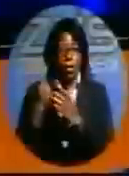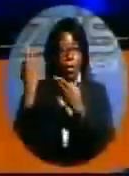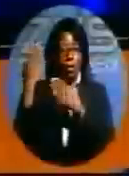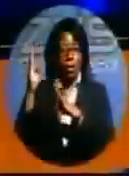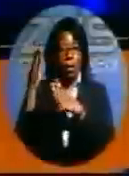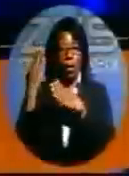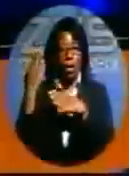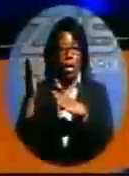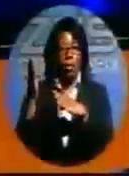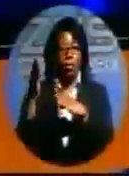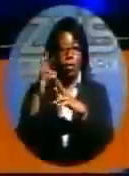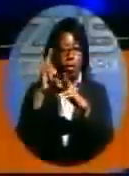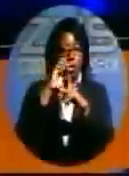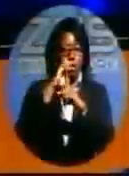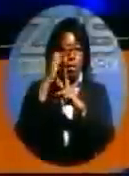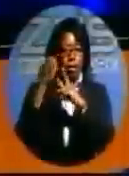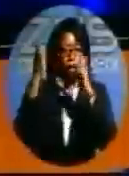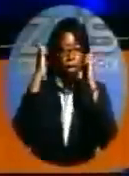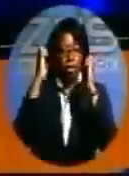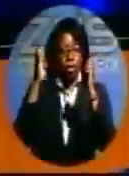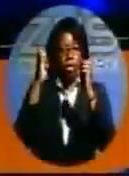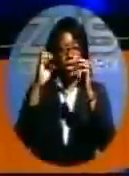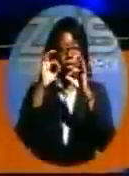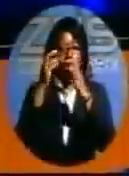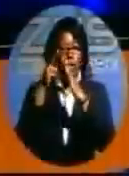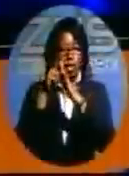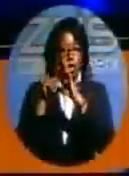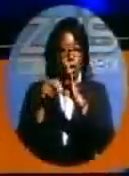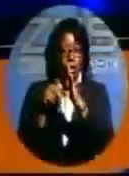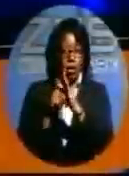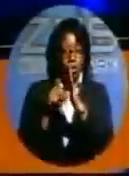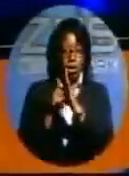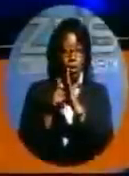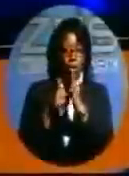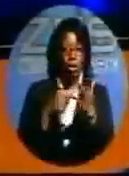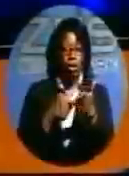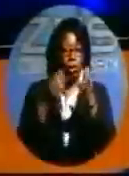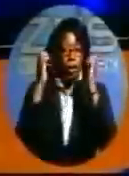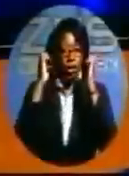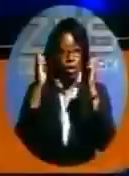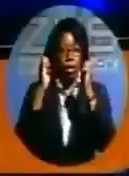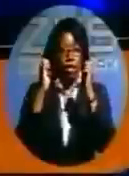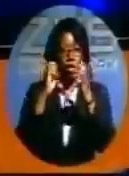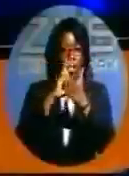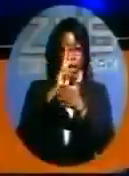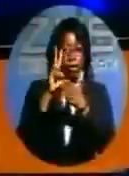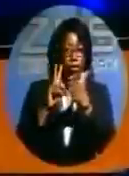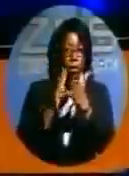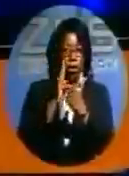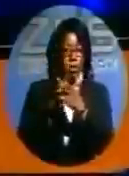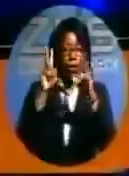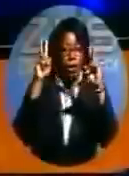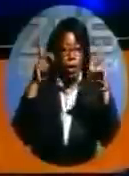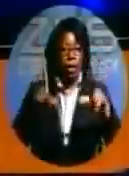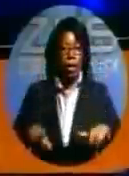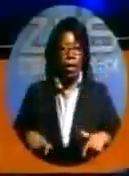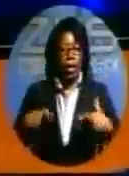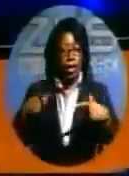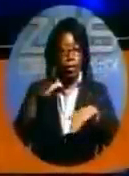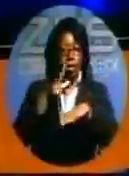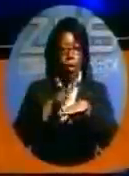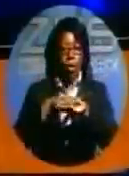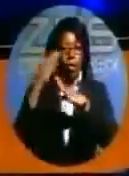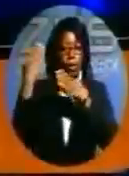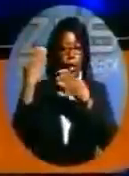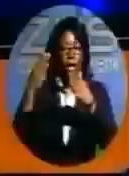The Bahamas Reef Environment Educational Foundation, Reef, has released its new educational film titled Life on Bahamian Coral